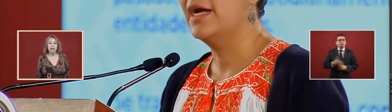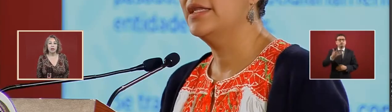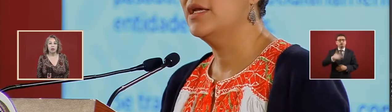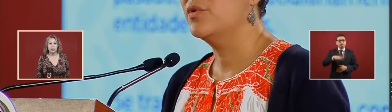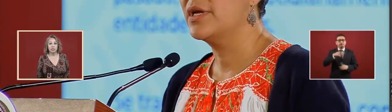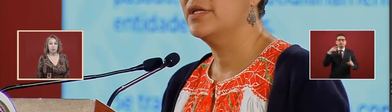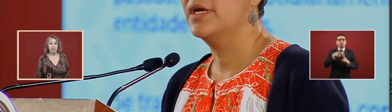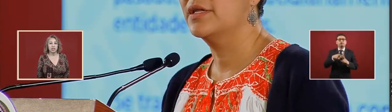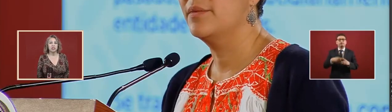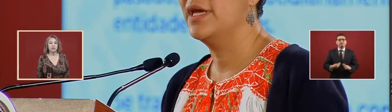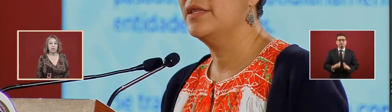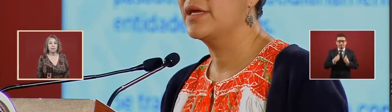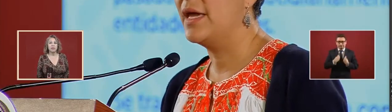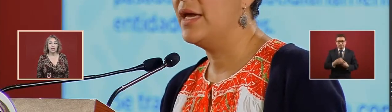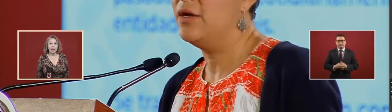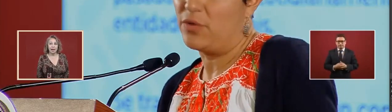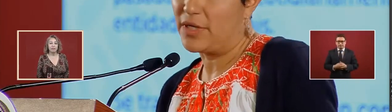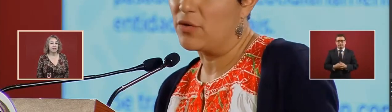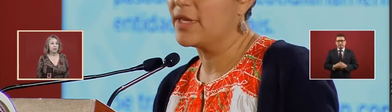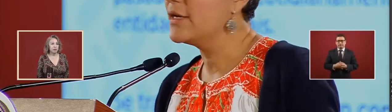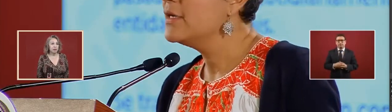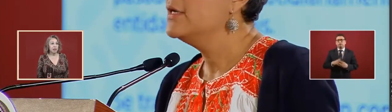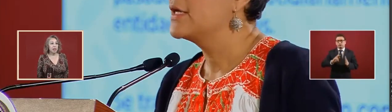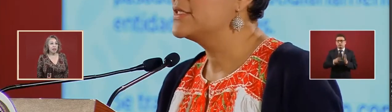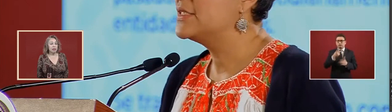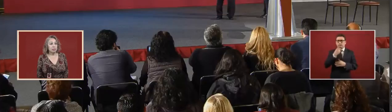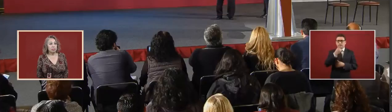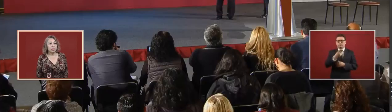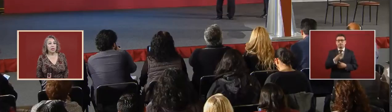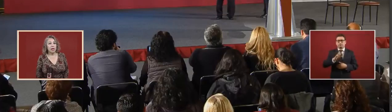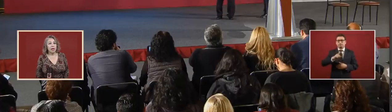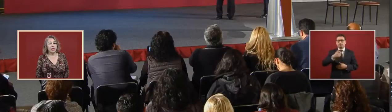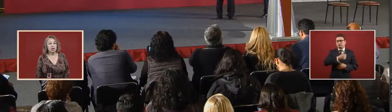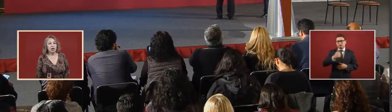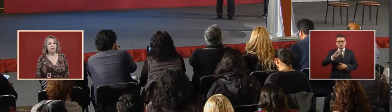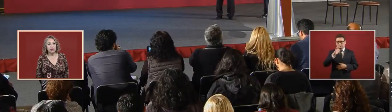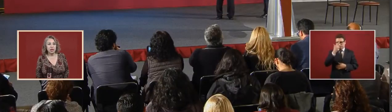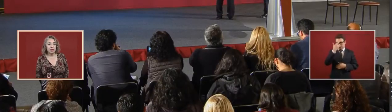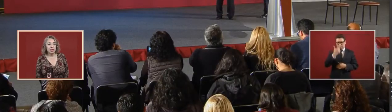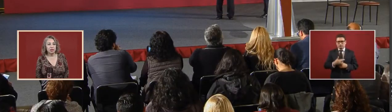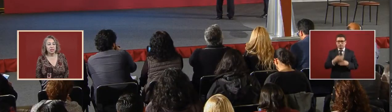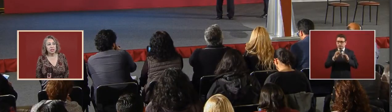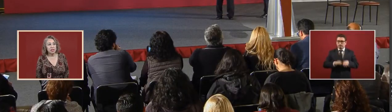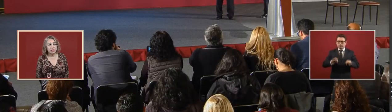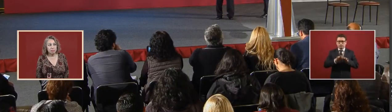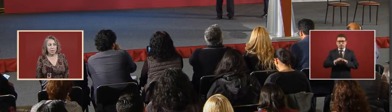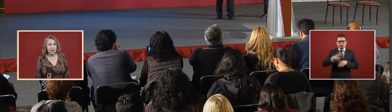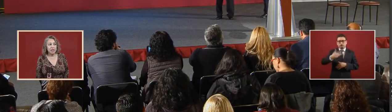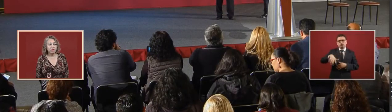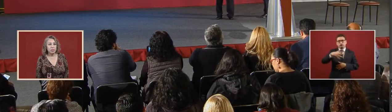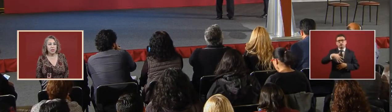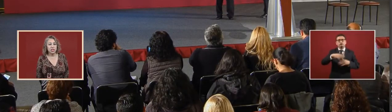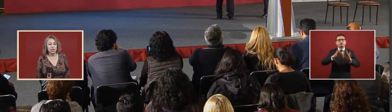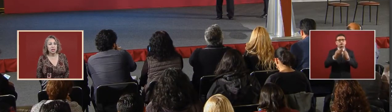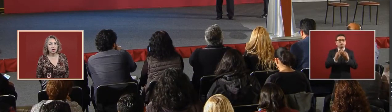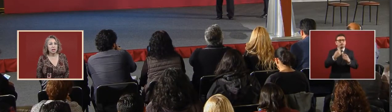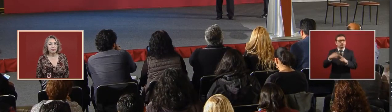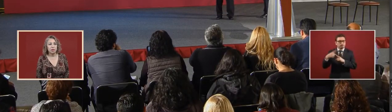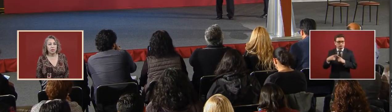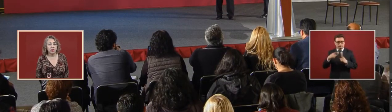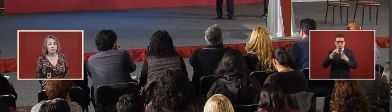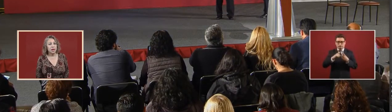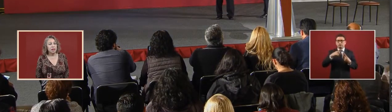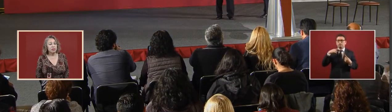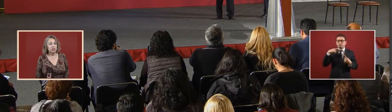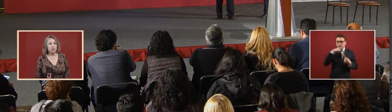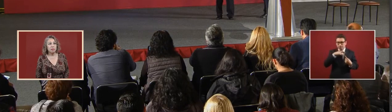And they always want to search for them alive. And you have to know that there's many different ways to look for